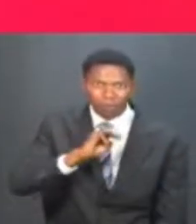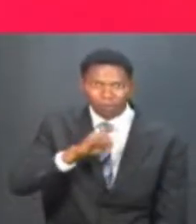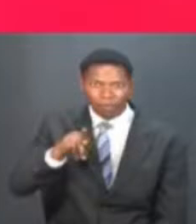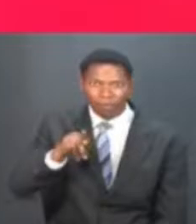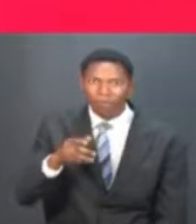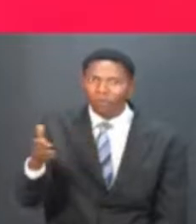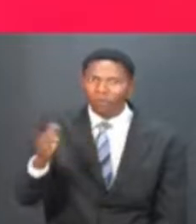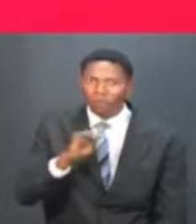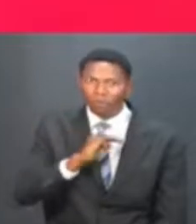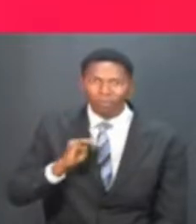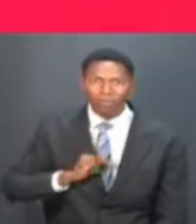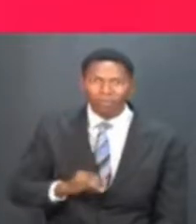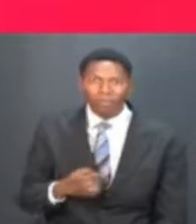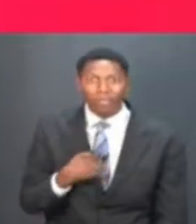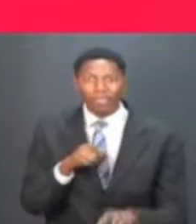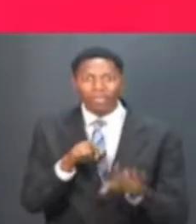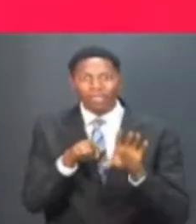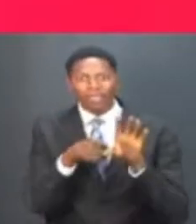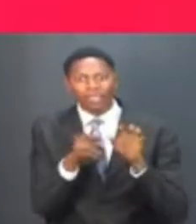Let me start with